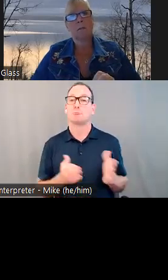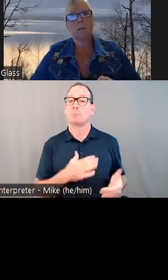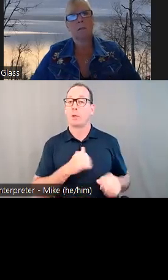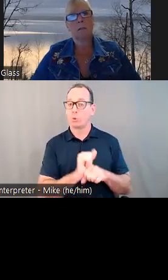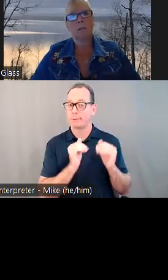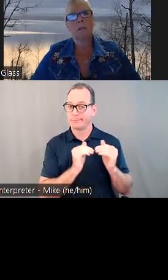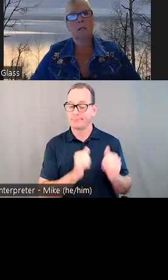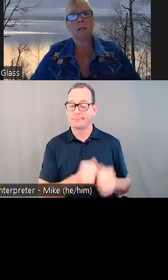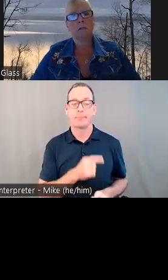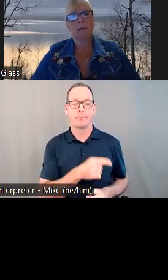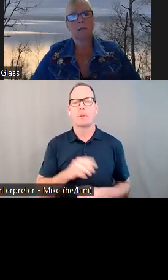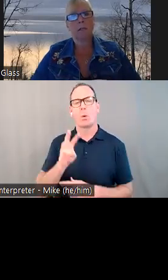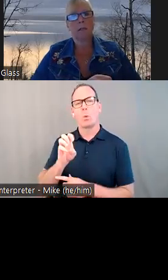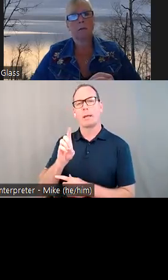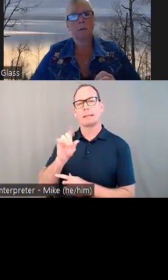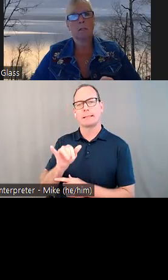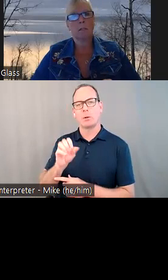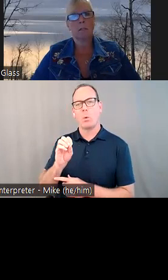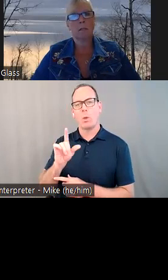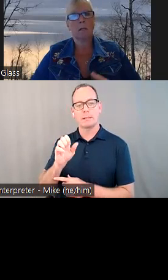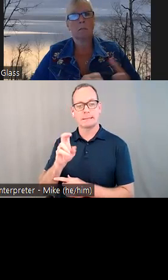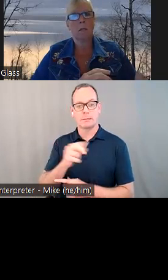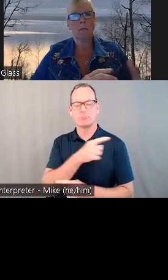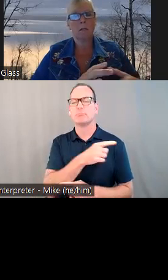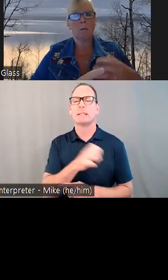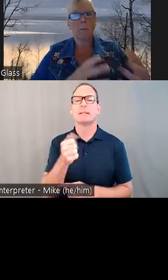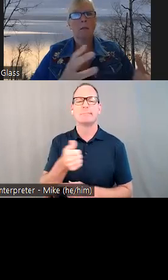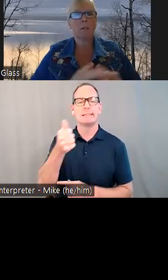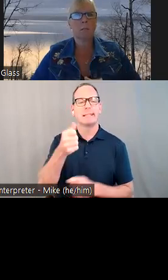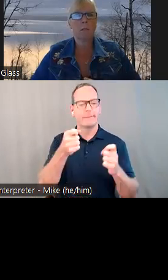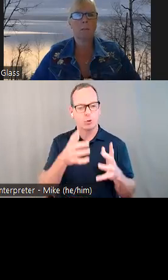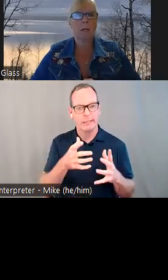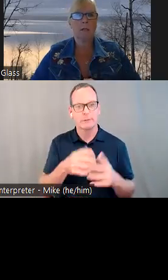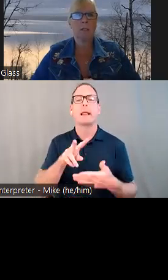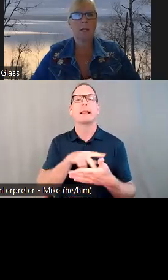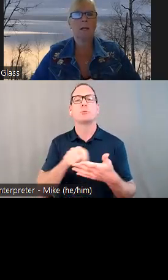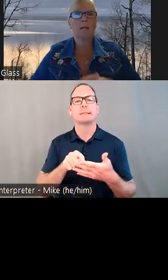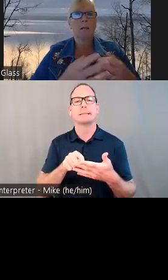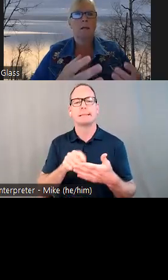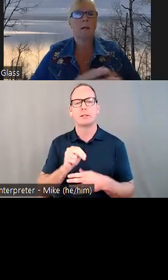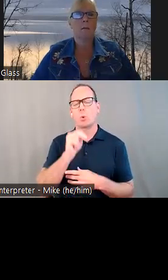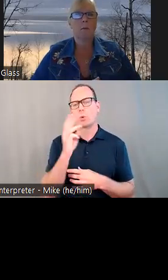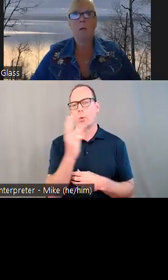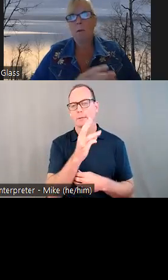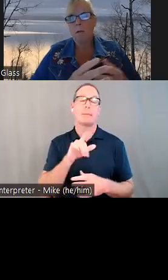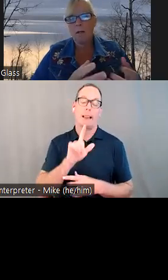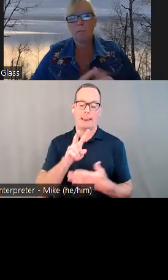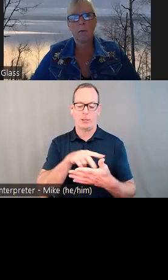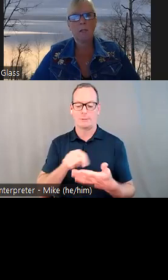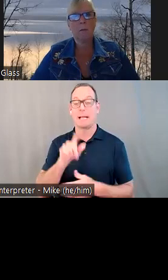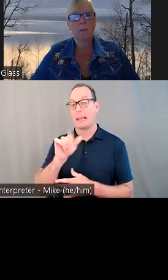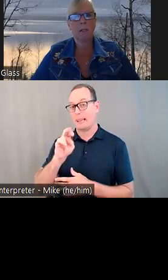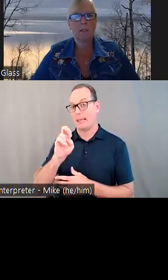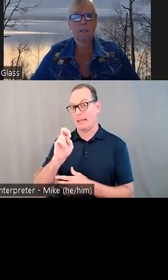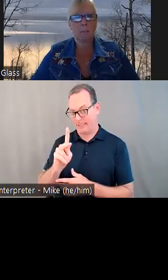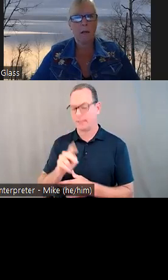who is the ED of Literacy Link Northwest, is here as a moderator. She'll help keep an eye on the chat. We may or may not hear from Wendy,